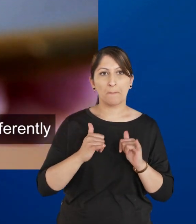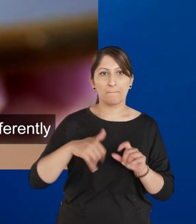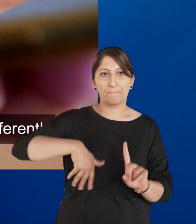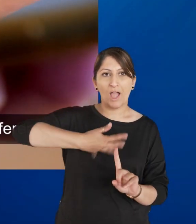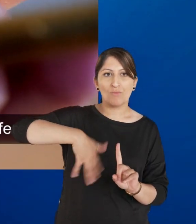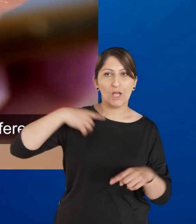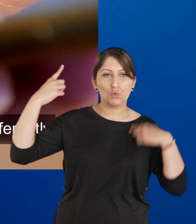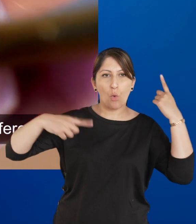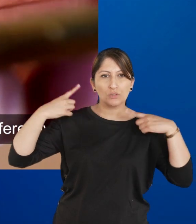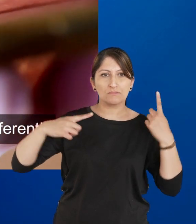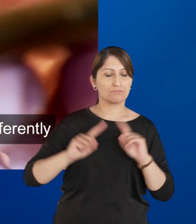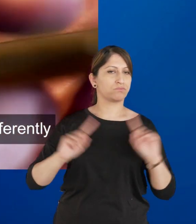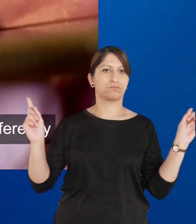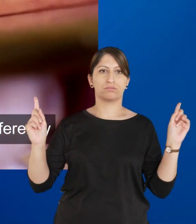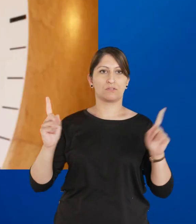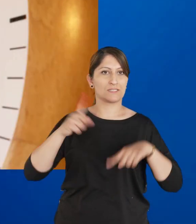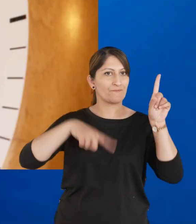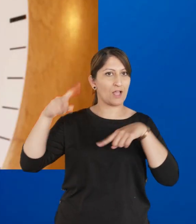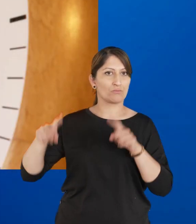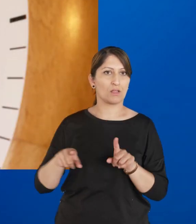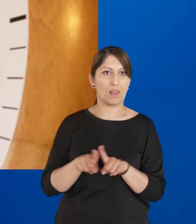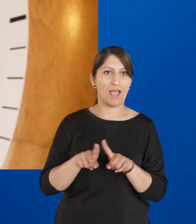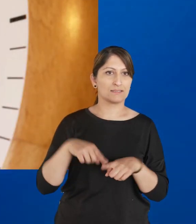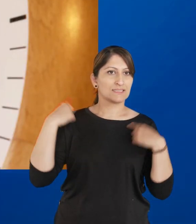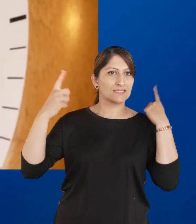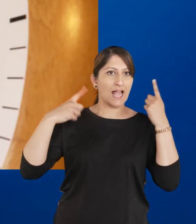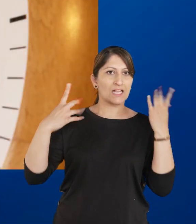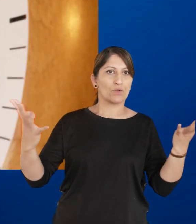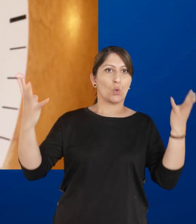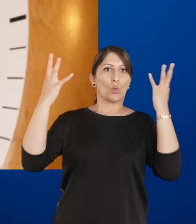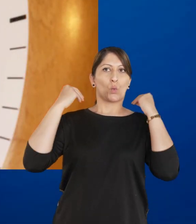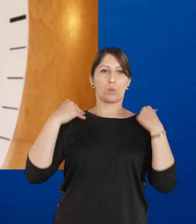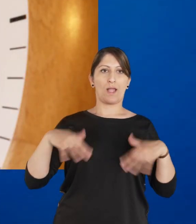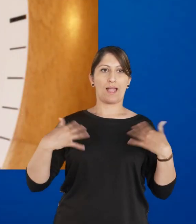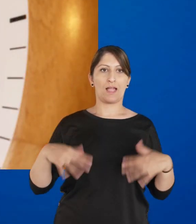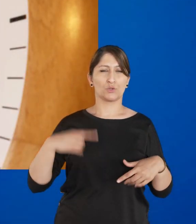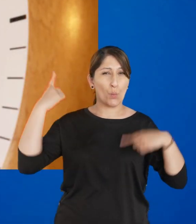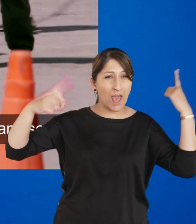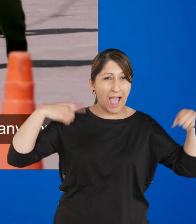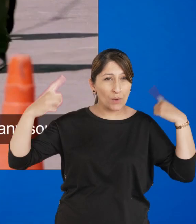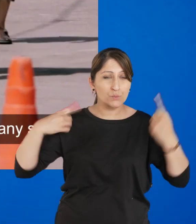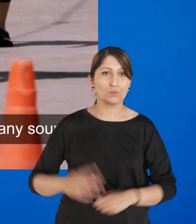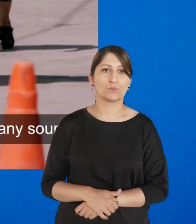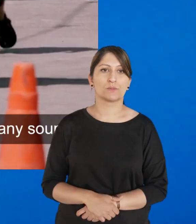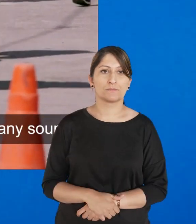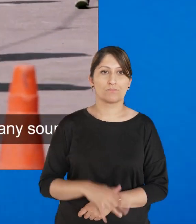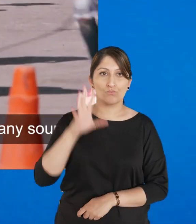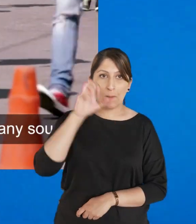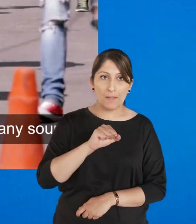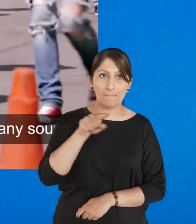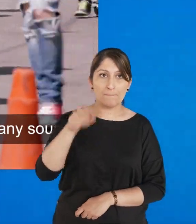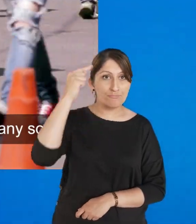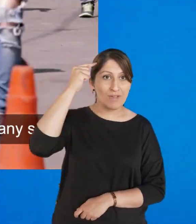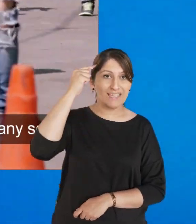that they can hear background noise differently, and overall sound can feel quite loud. Remember, your brain